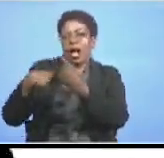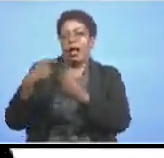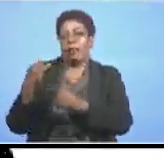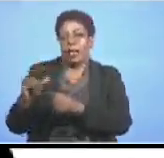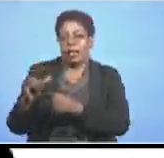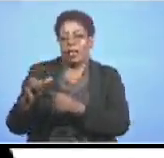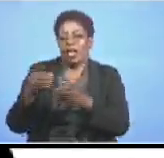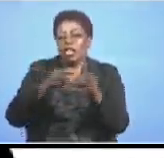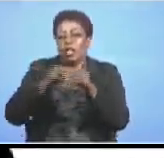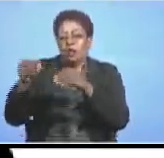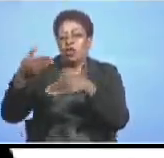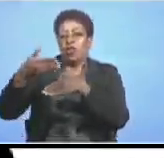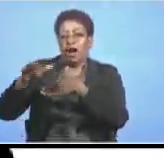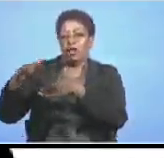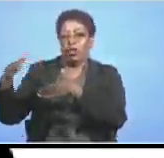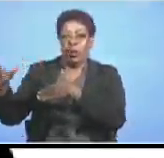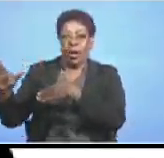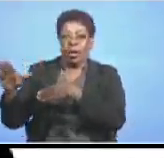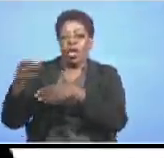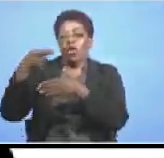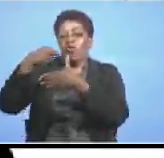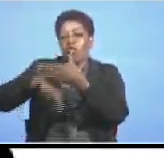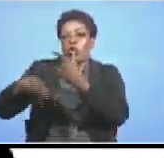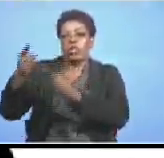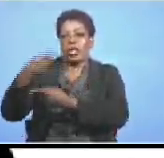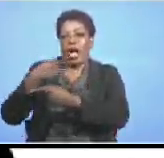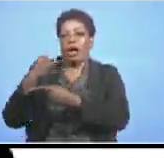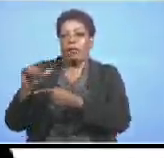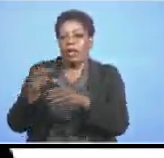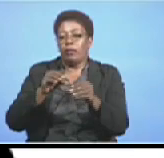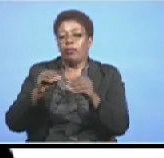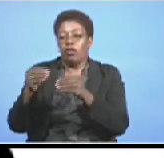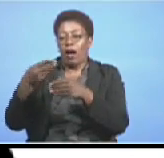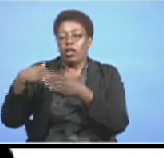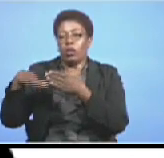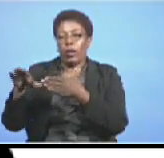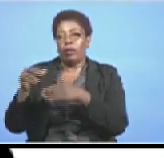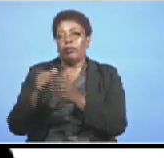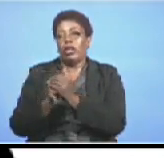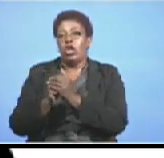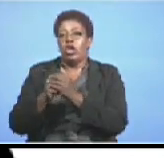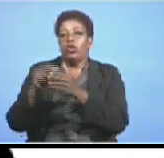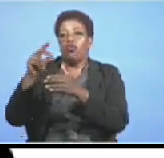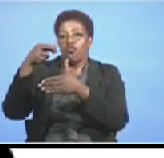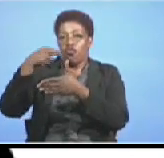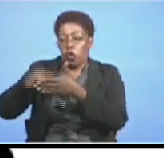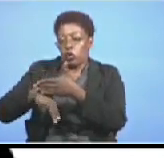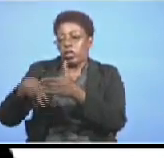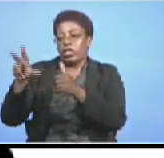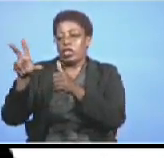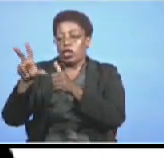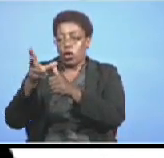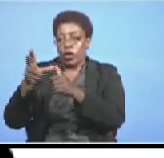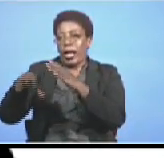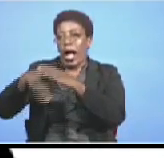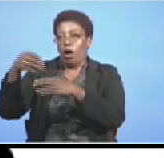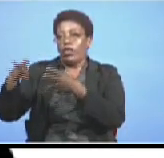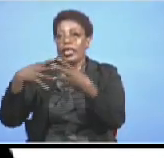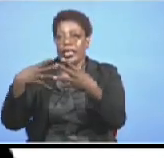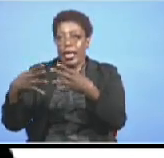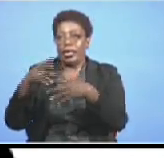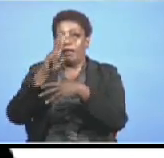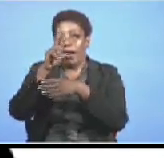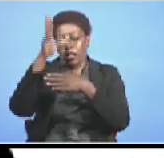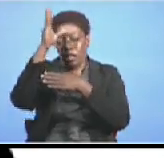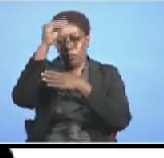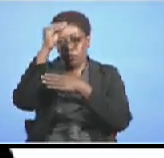coming! Move out of here! Roots coming! Roots is third out of the gates Boxing Day. The world famous Valley